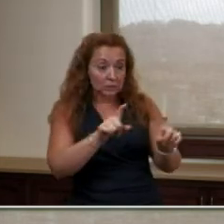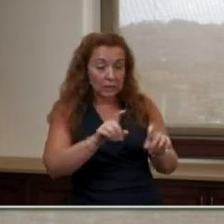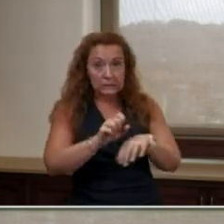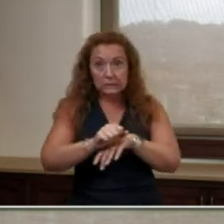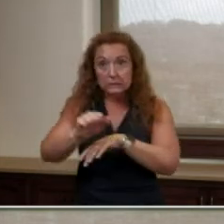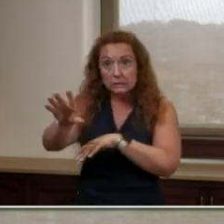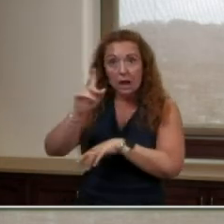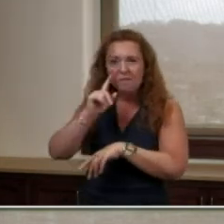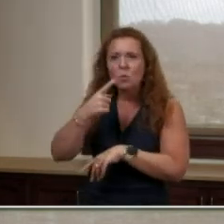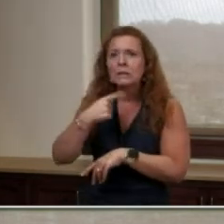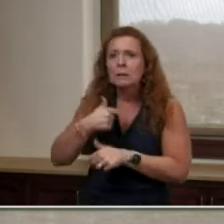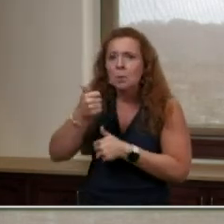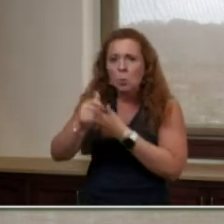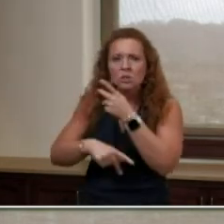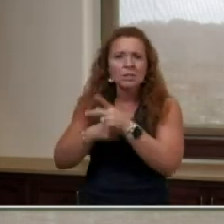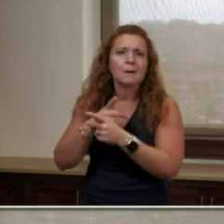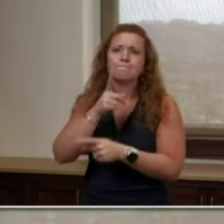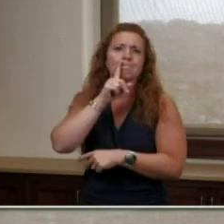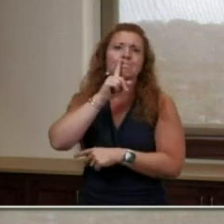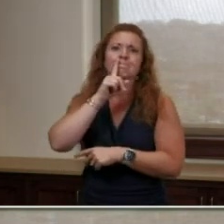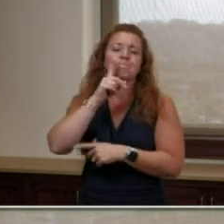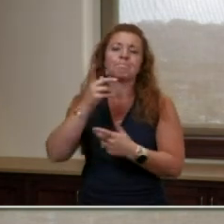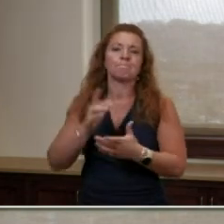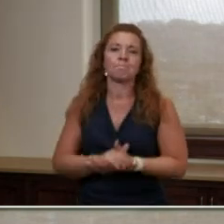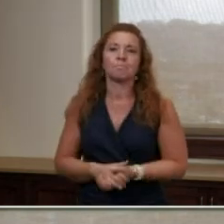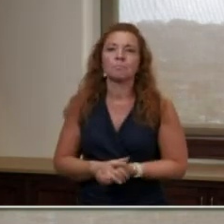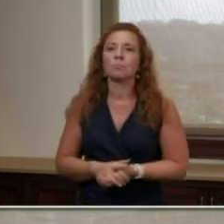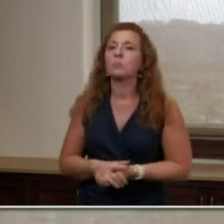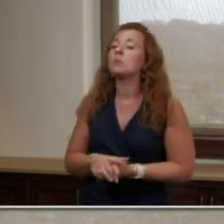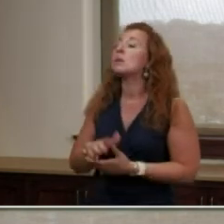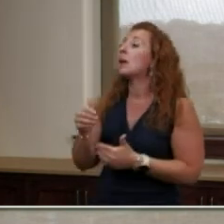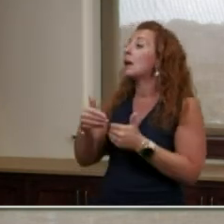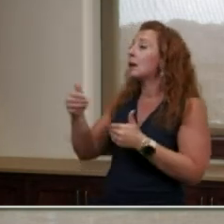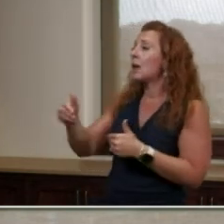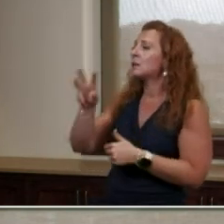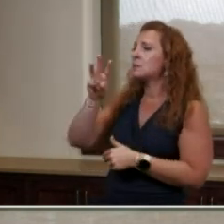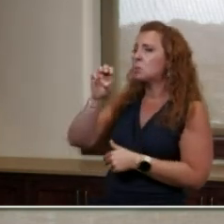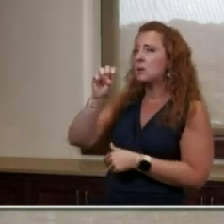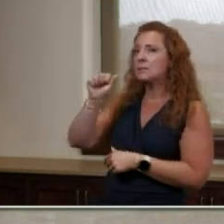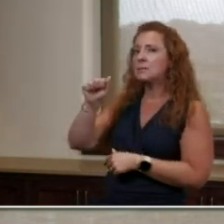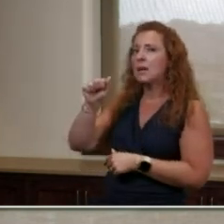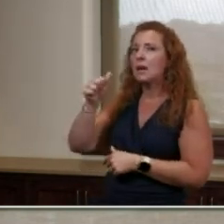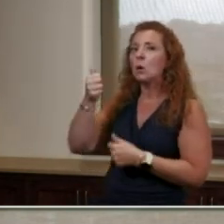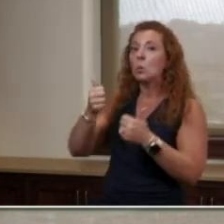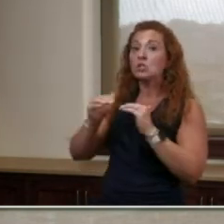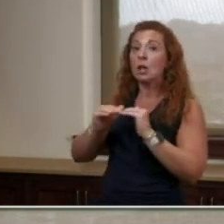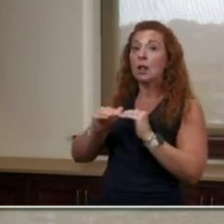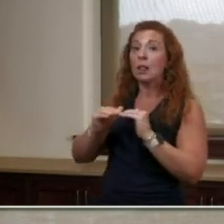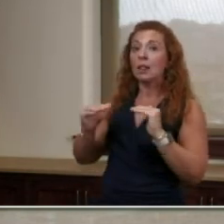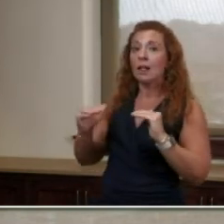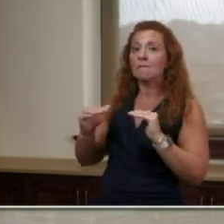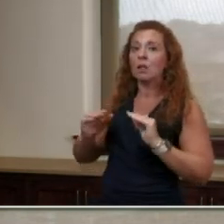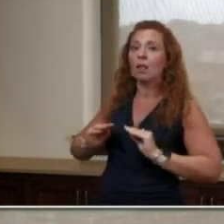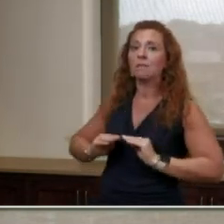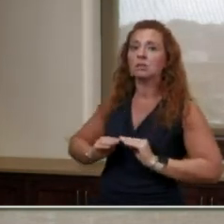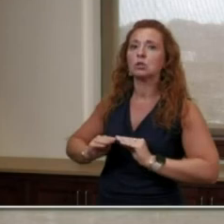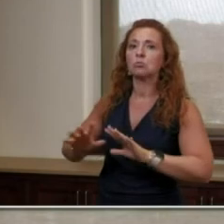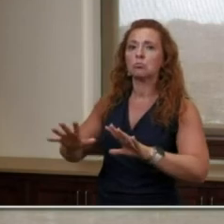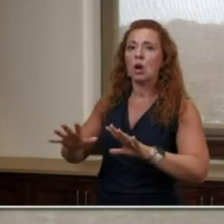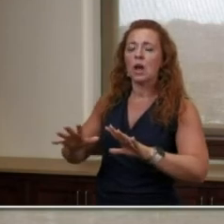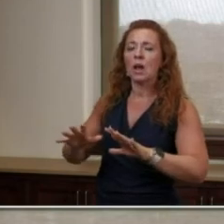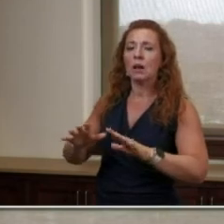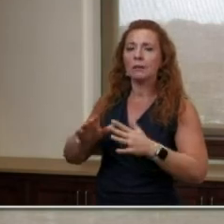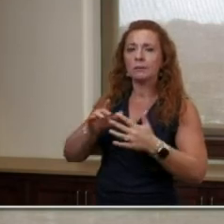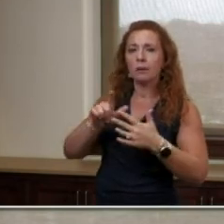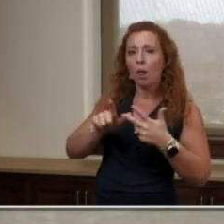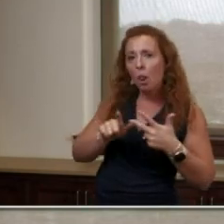result for sequencing. The next question is from WESA. What level of spread in Allegheny County does there need to be